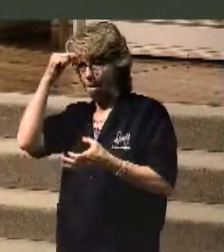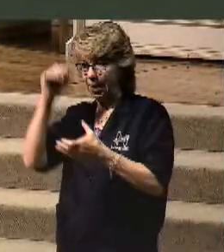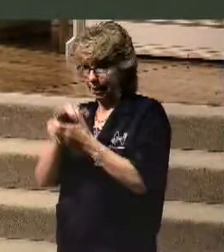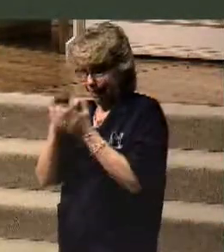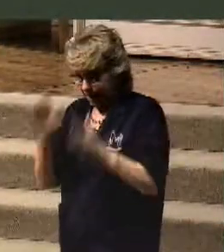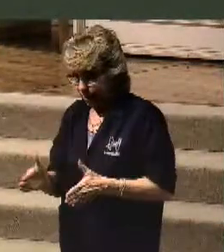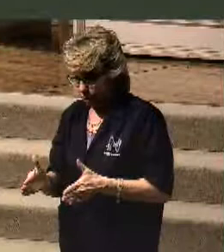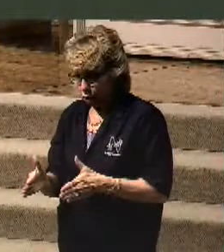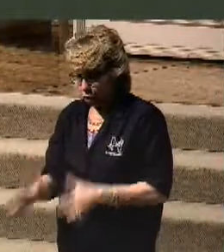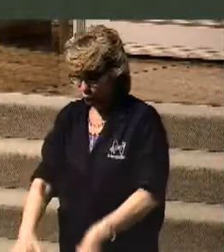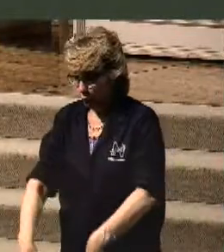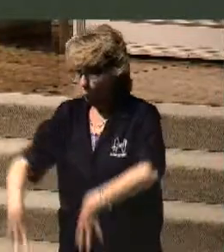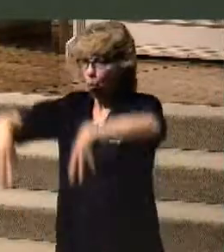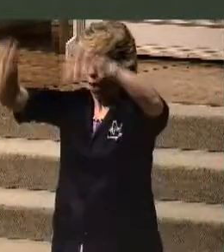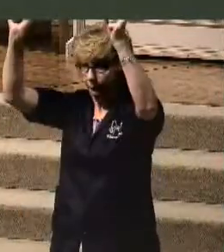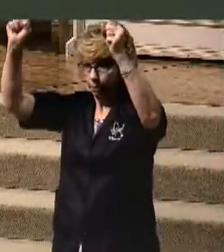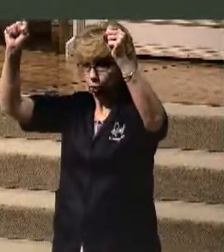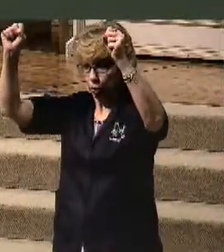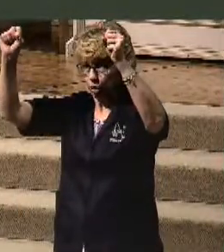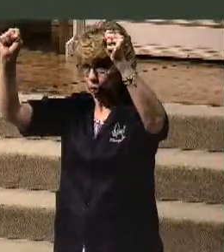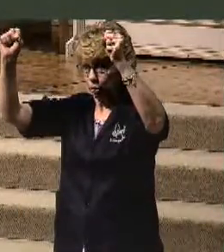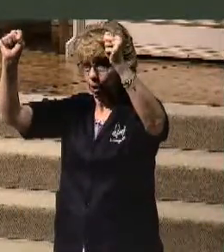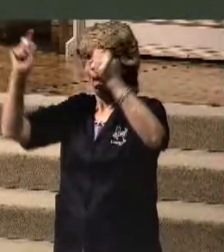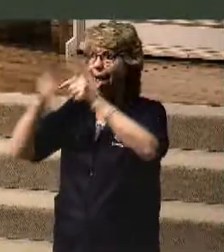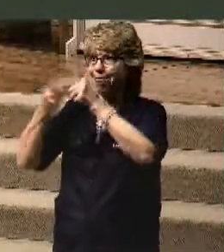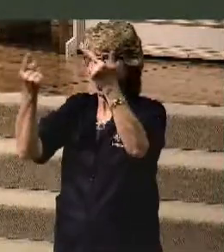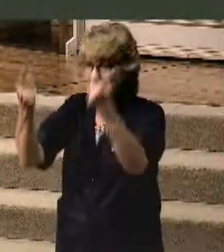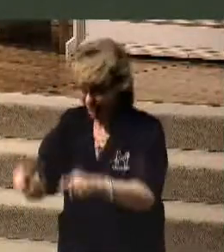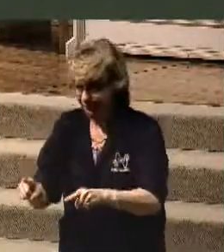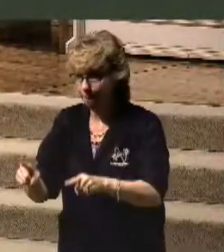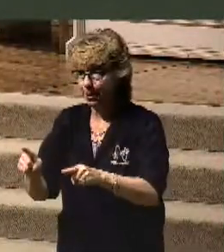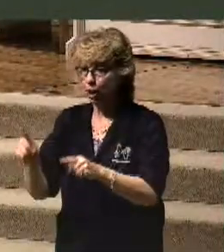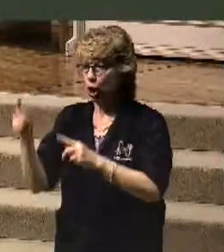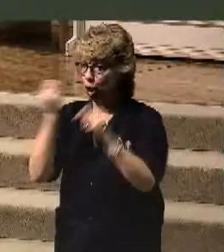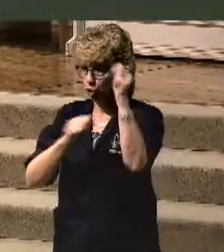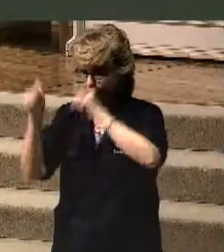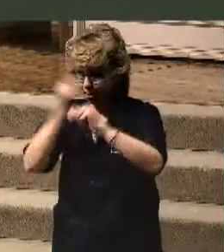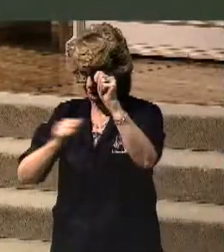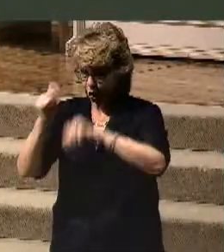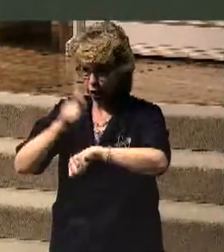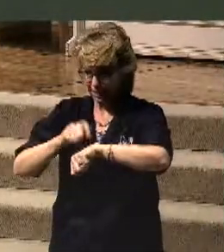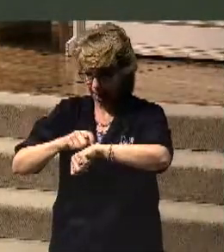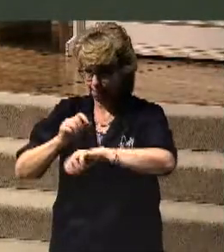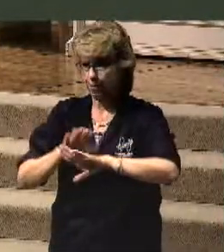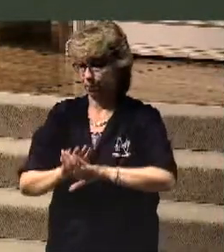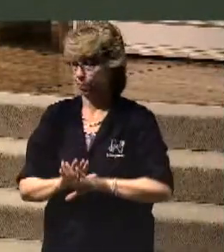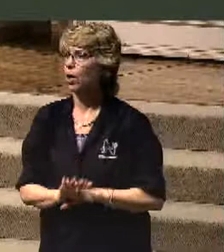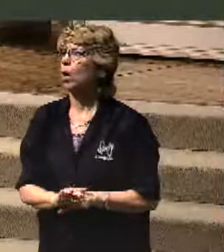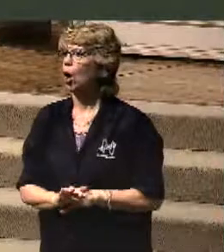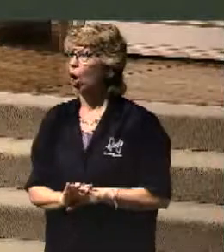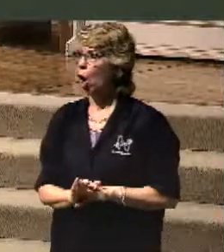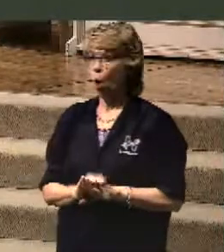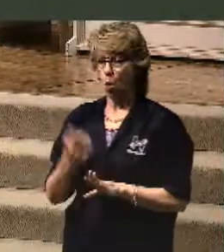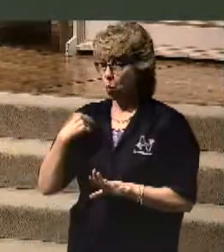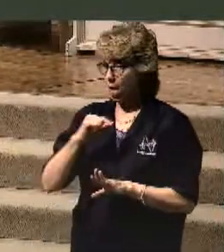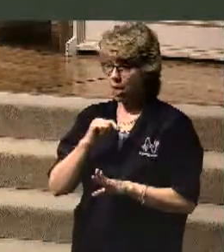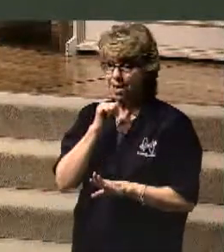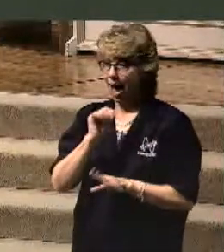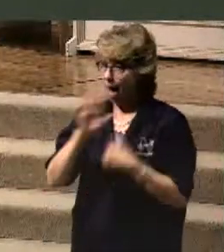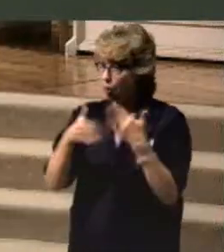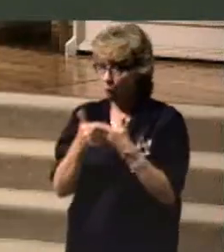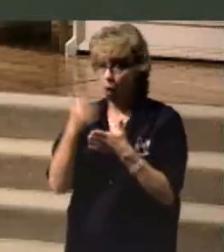during the tribulation. And so if you look at it very carefully, verse 52 says, "In a moment," he's talking about, "we shall not all sleep, but we shall